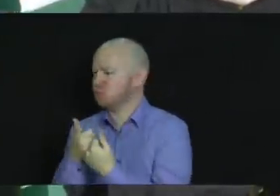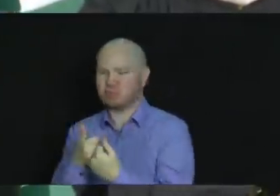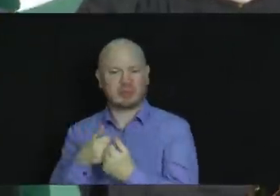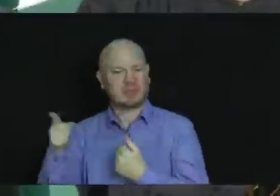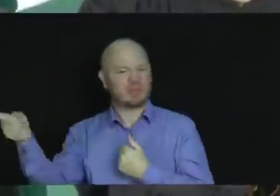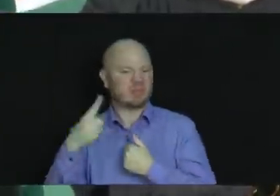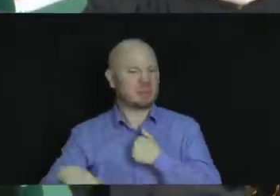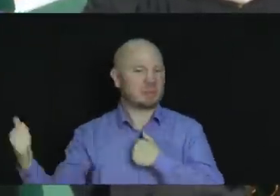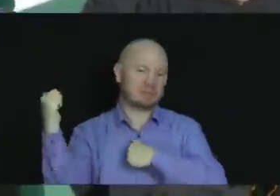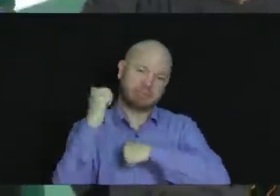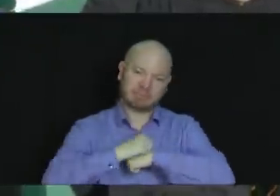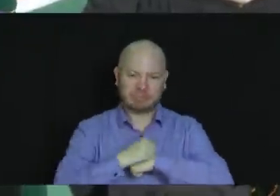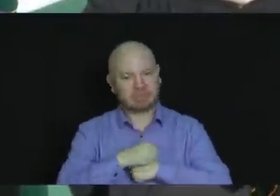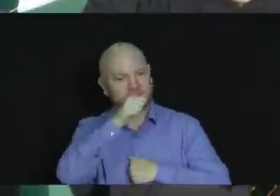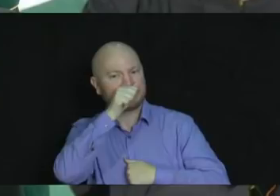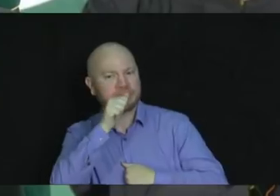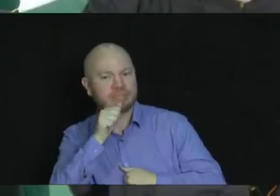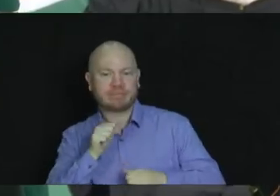resilience.